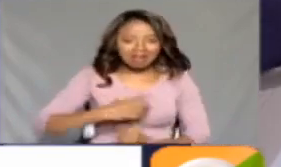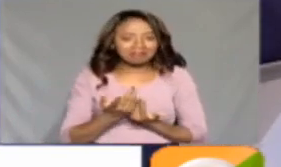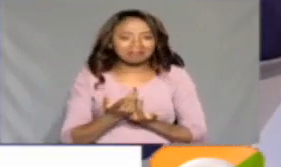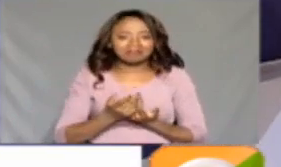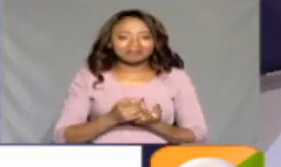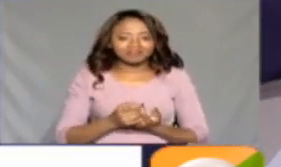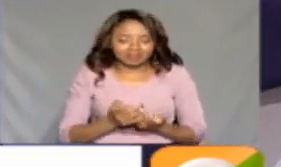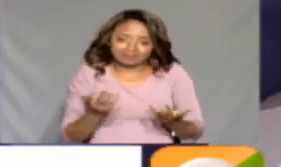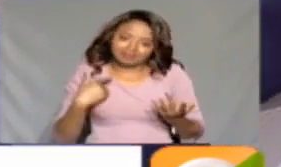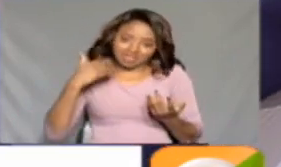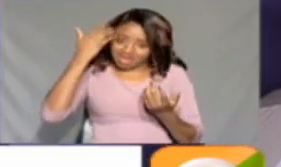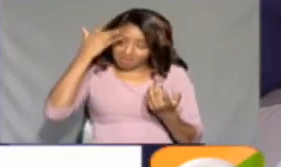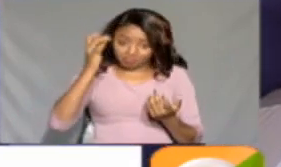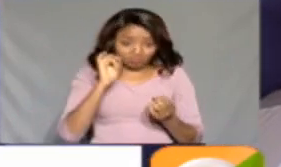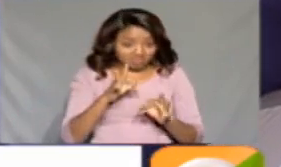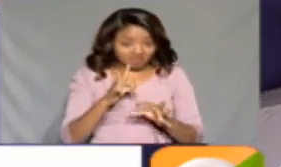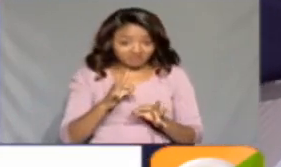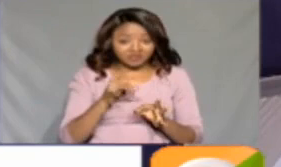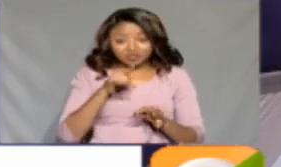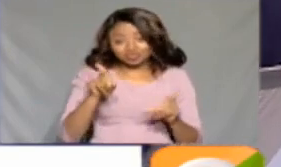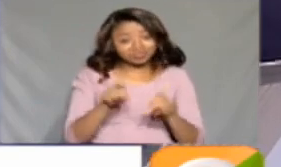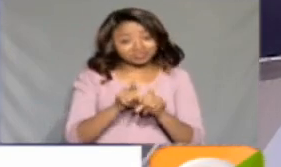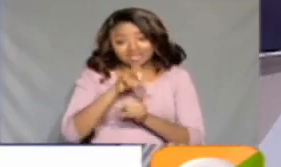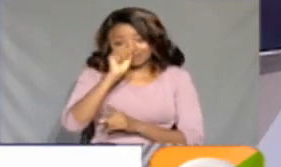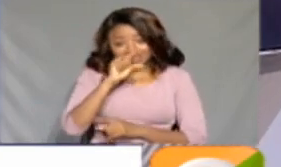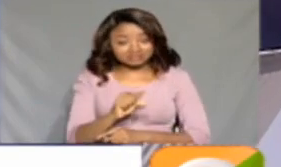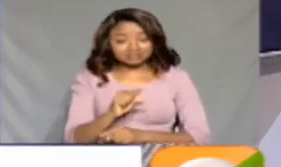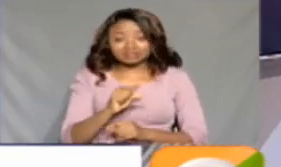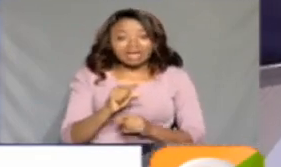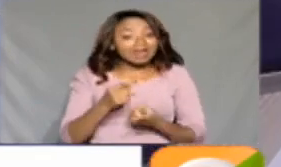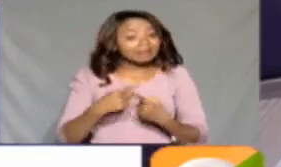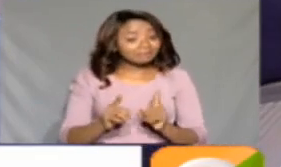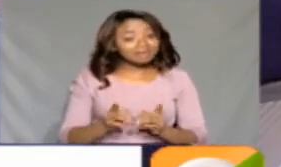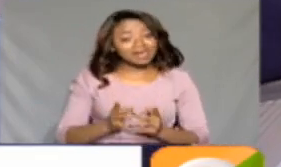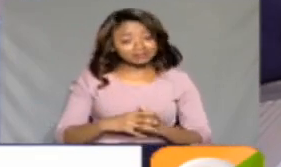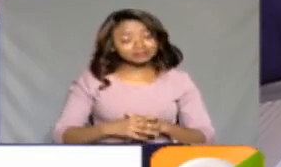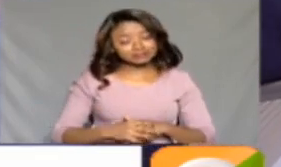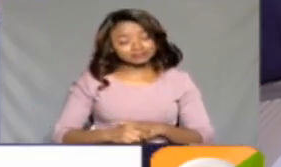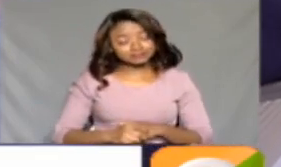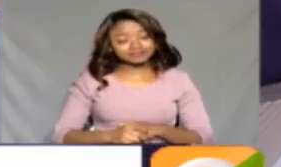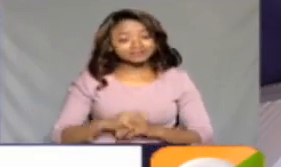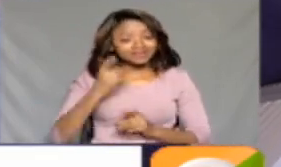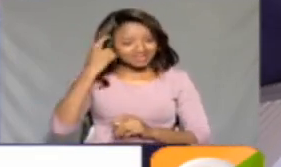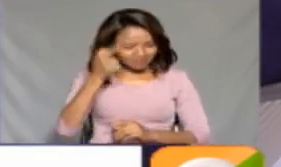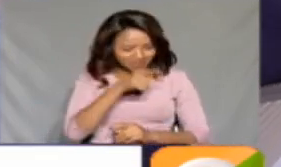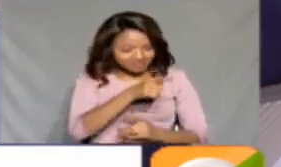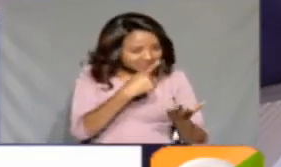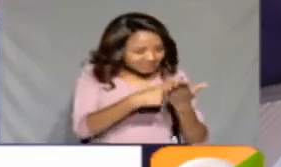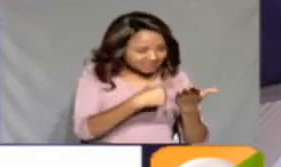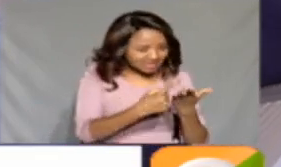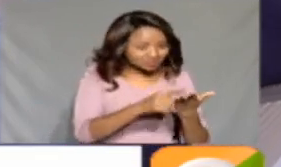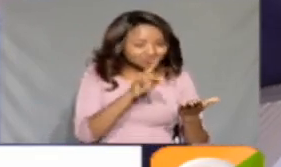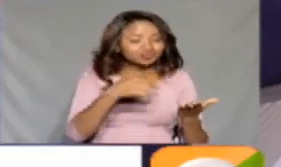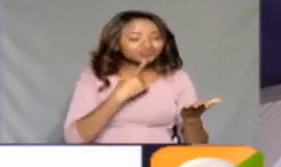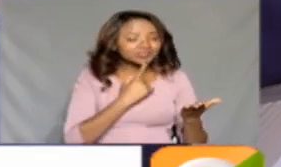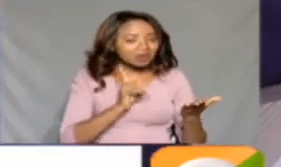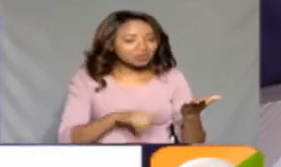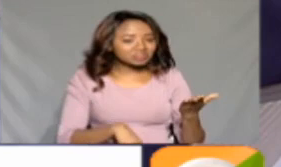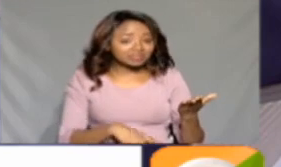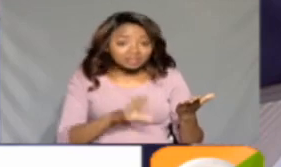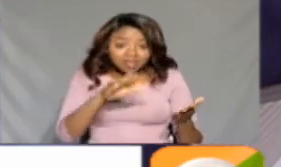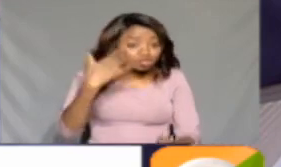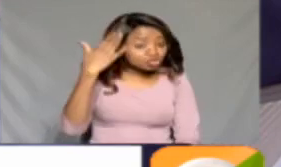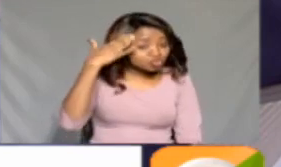I don't know if you'll be the secretary general. That's why I said if. Remember, in that conversation, at some point you said, and I quote you,